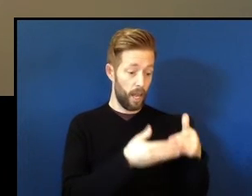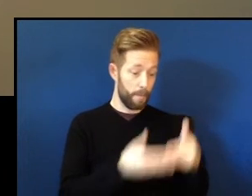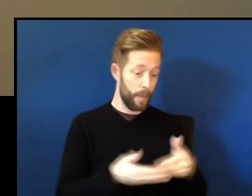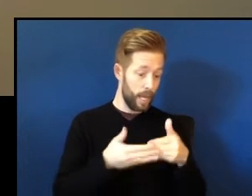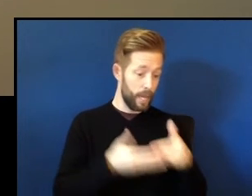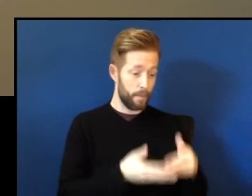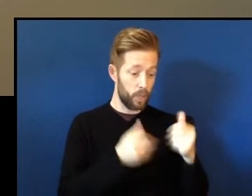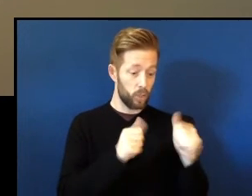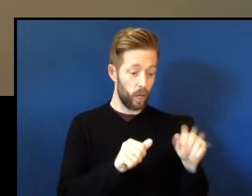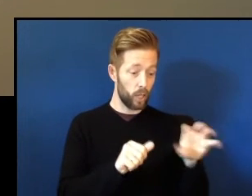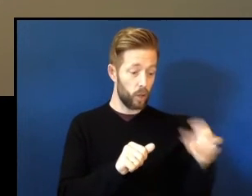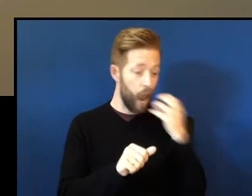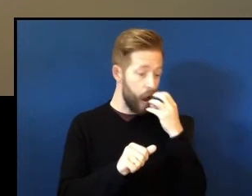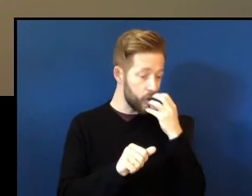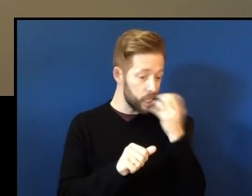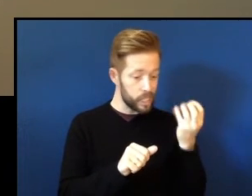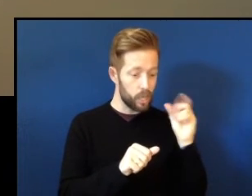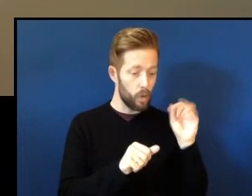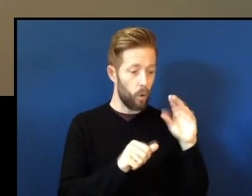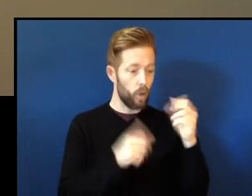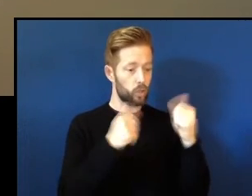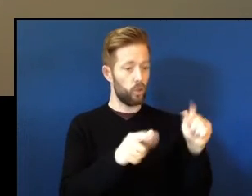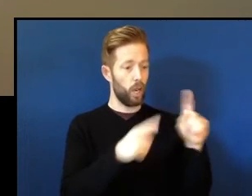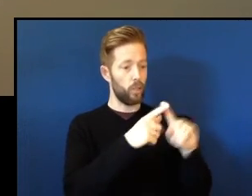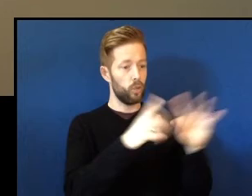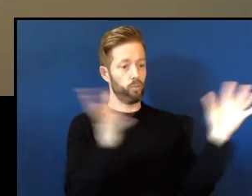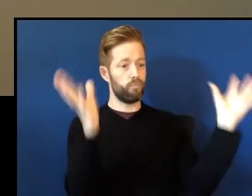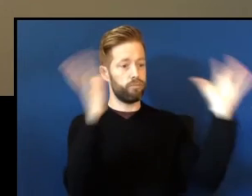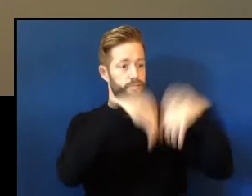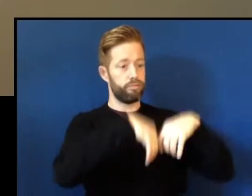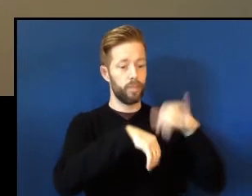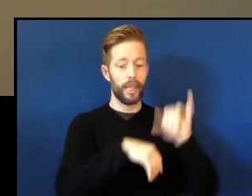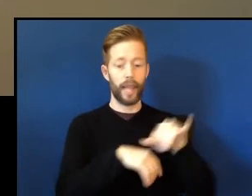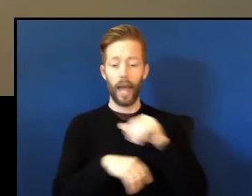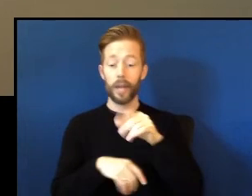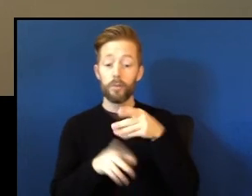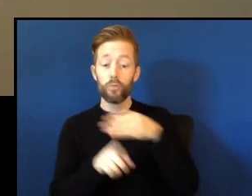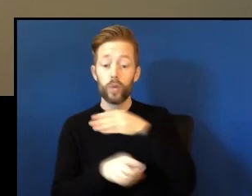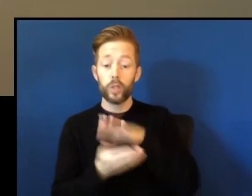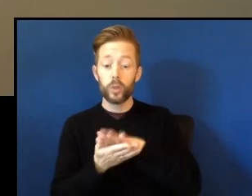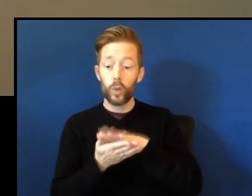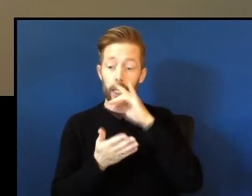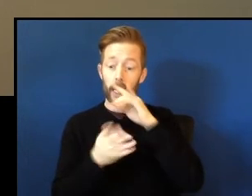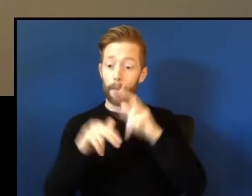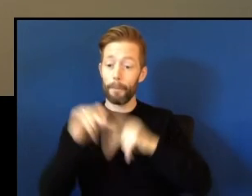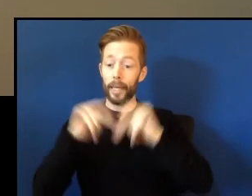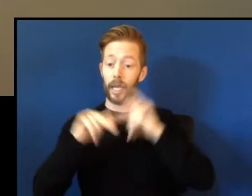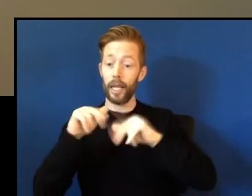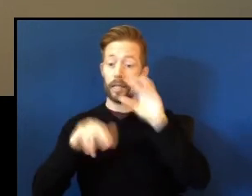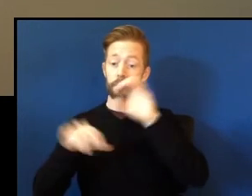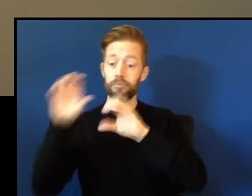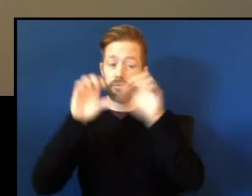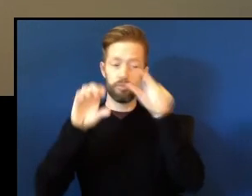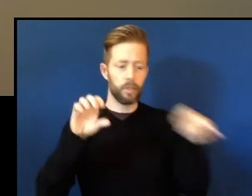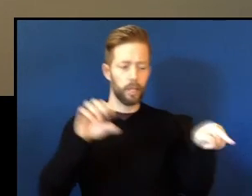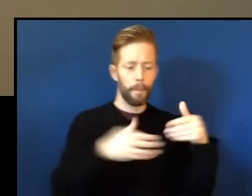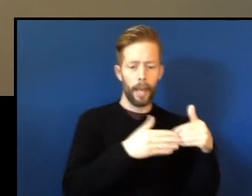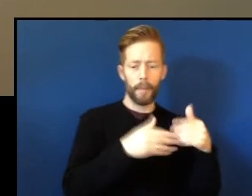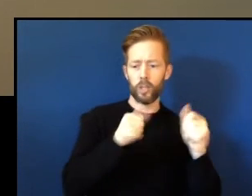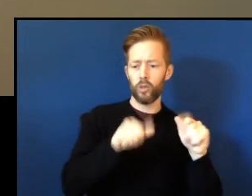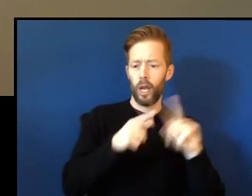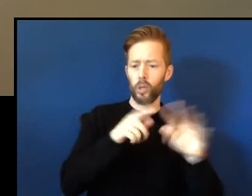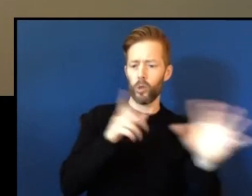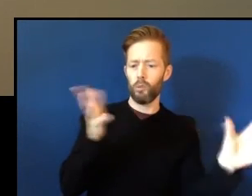put things in her mouth or trying to take down the structure that the preschooler is building, are there specific tips to engage both